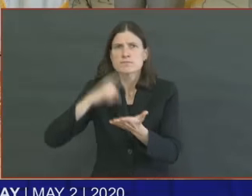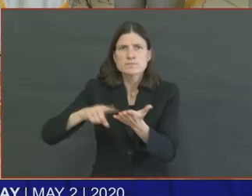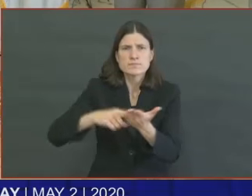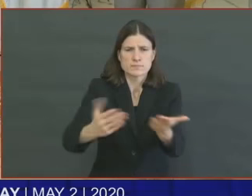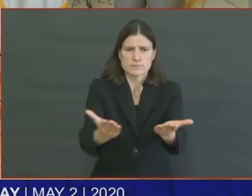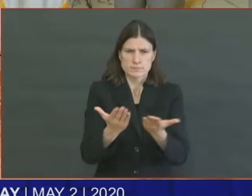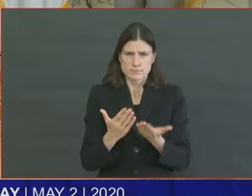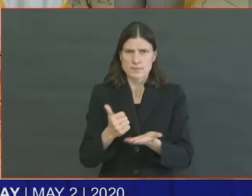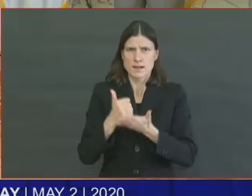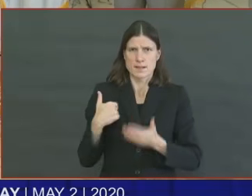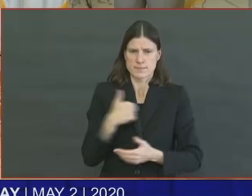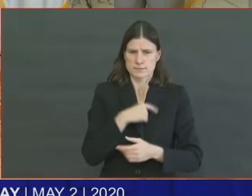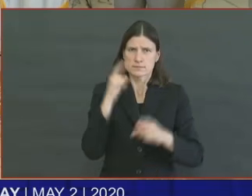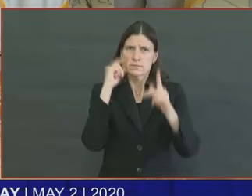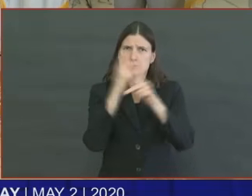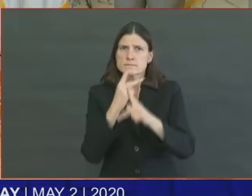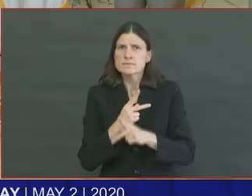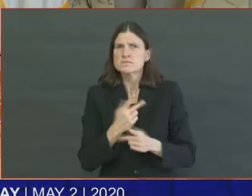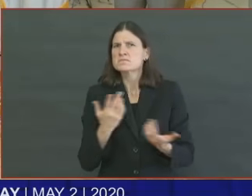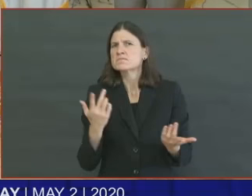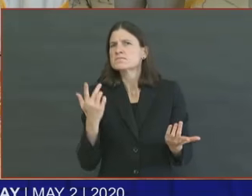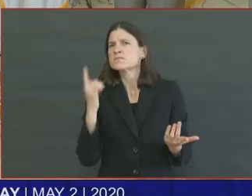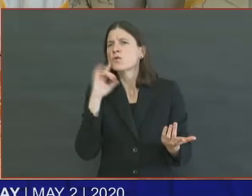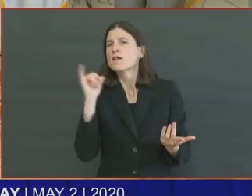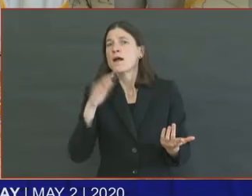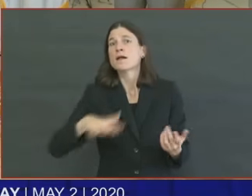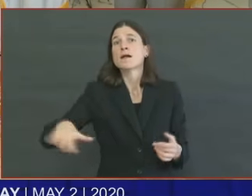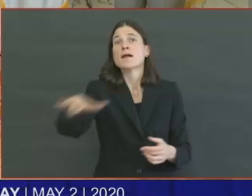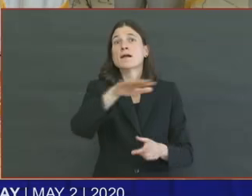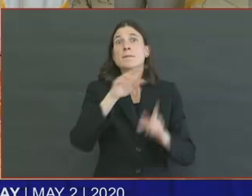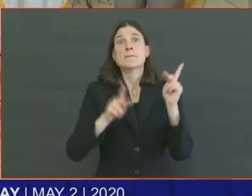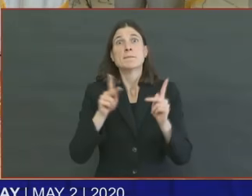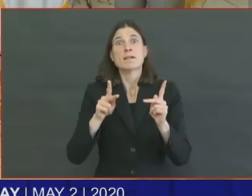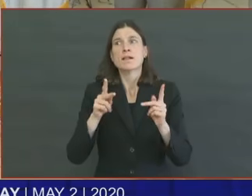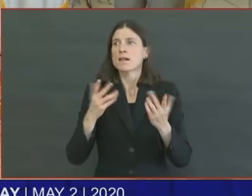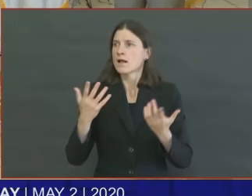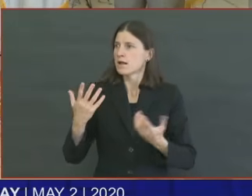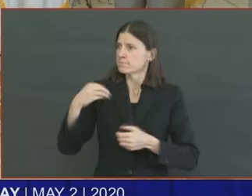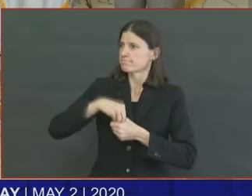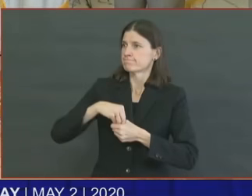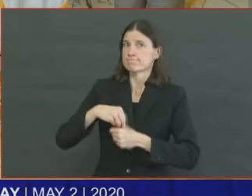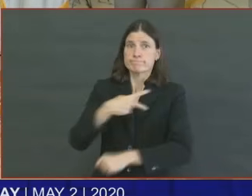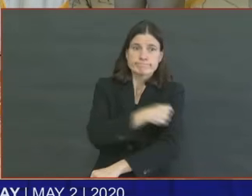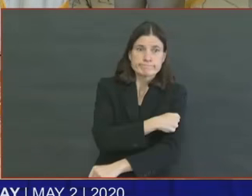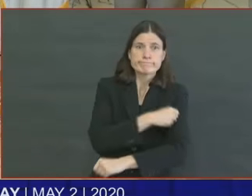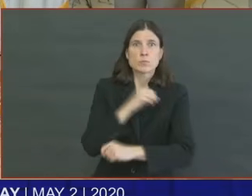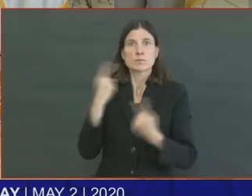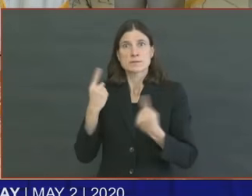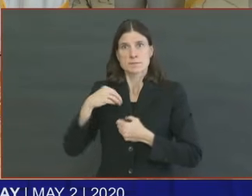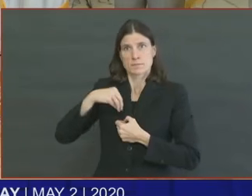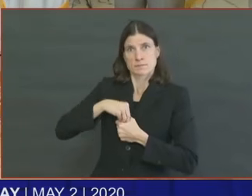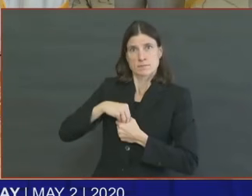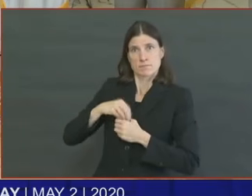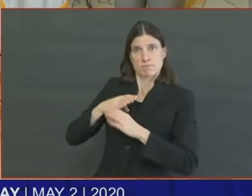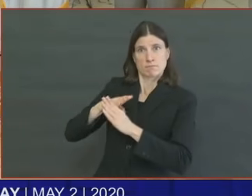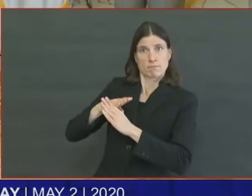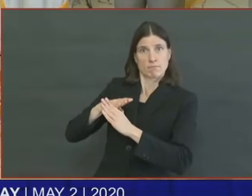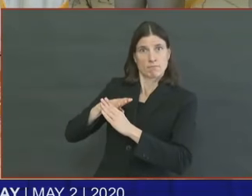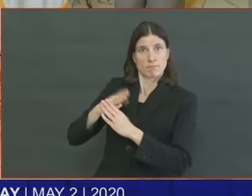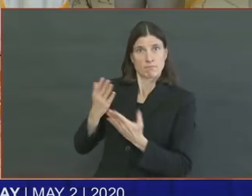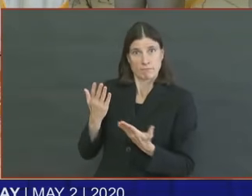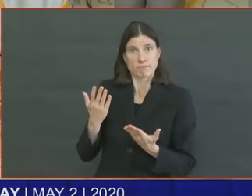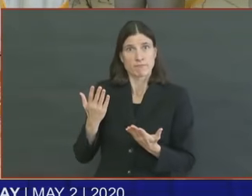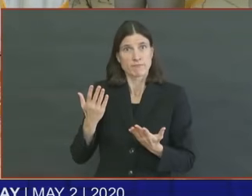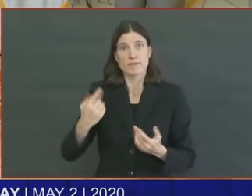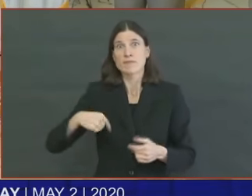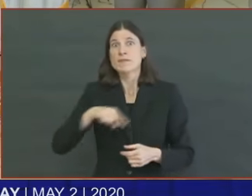happen to immunity for COVID-19? Does it exist? We're still understanding that. And will tests even be able